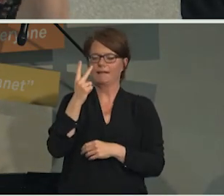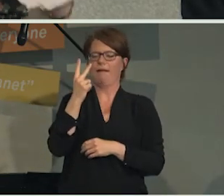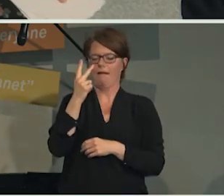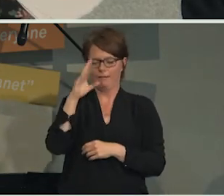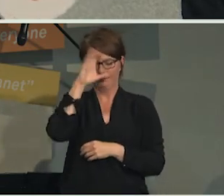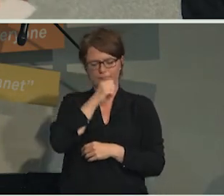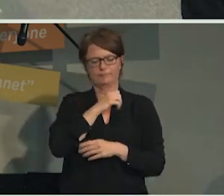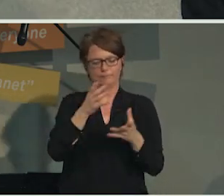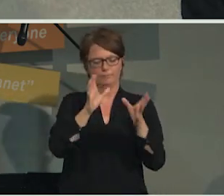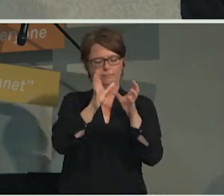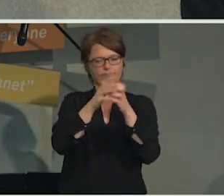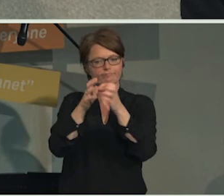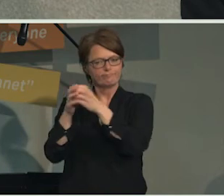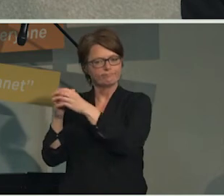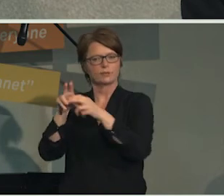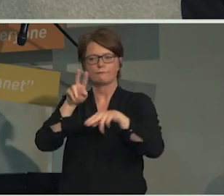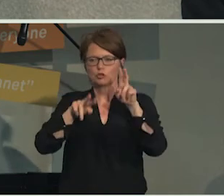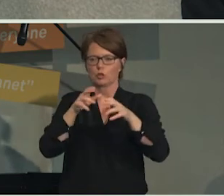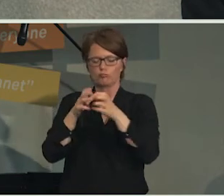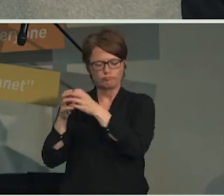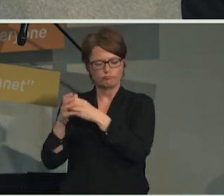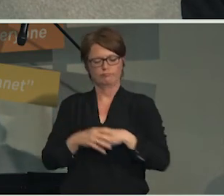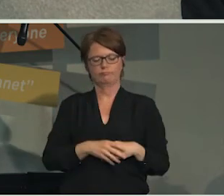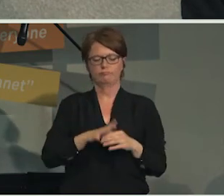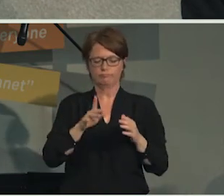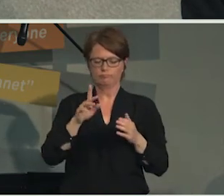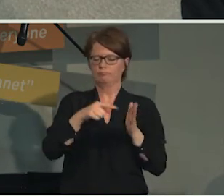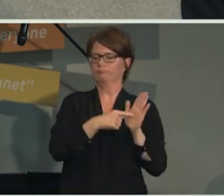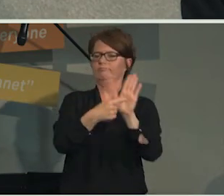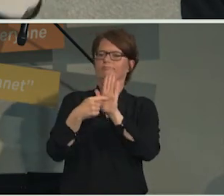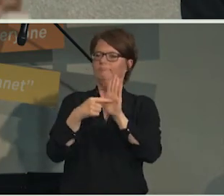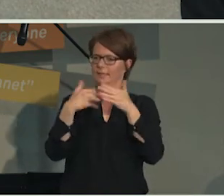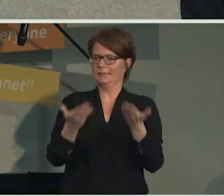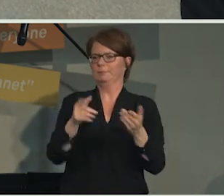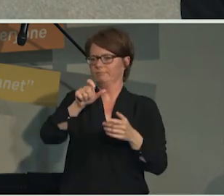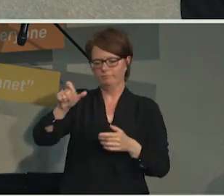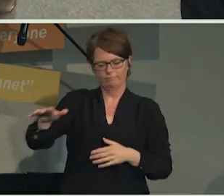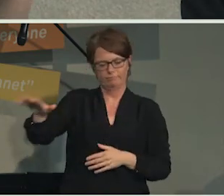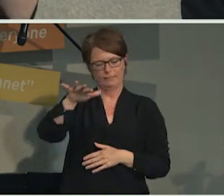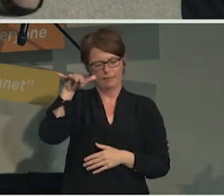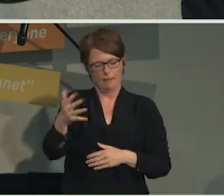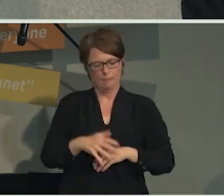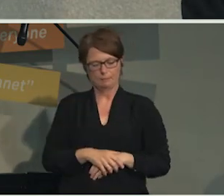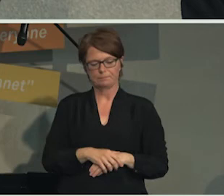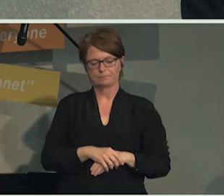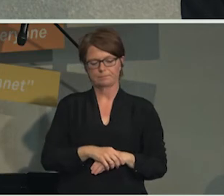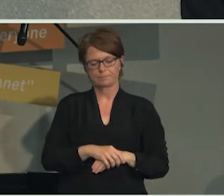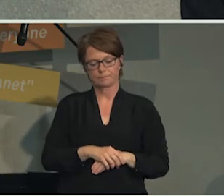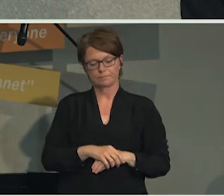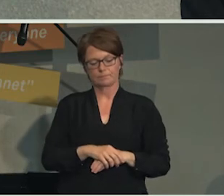do stairs. So the second goes with the elevator, which was marked